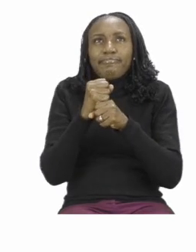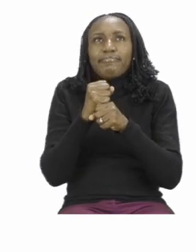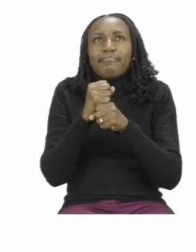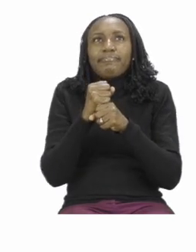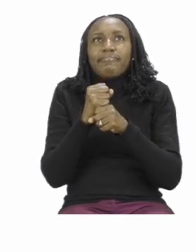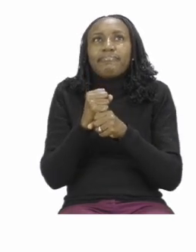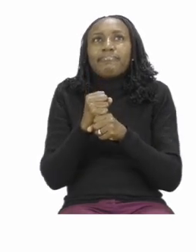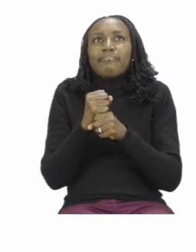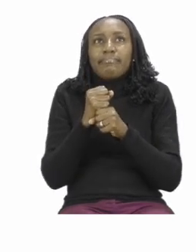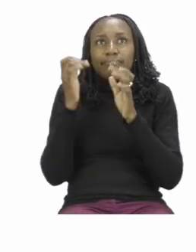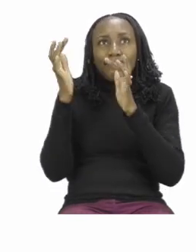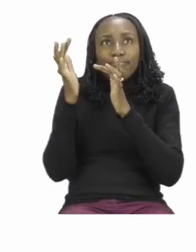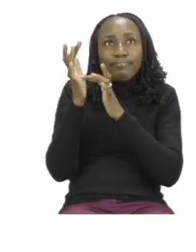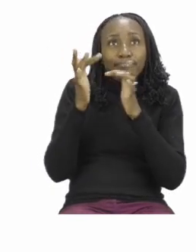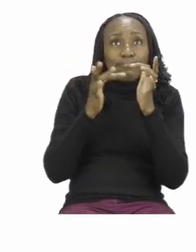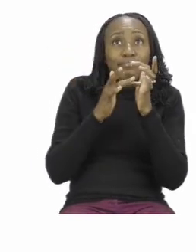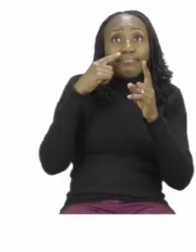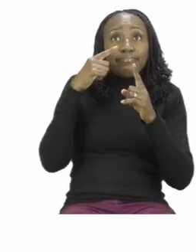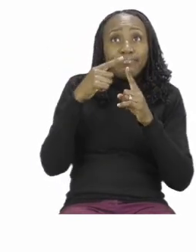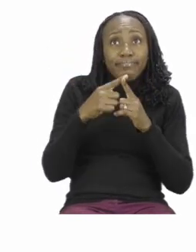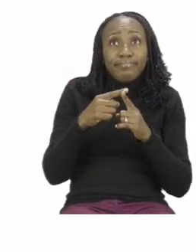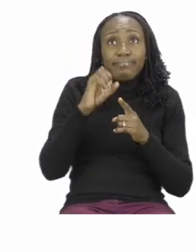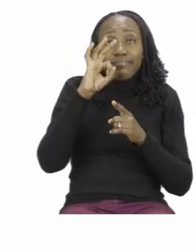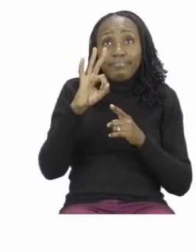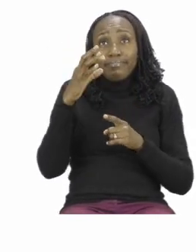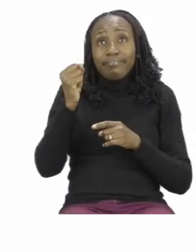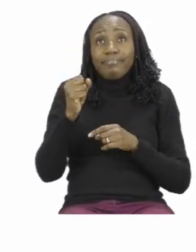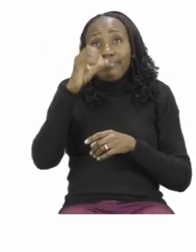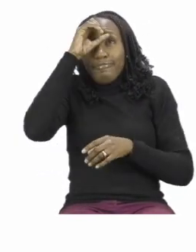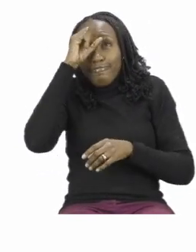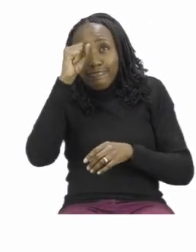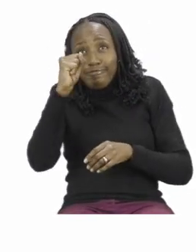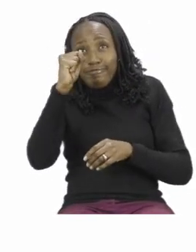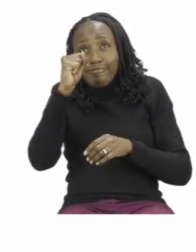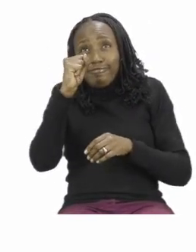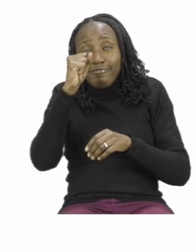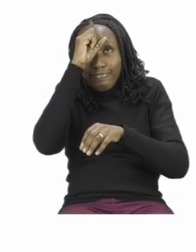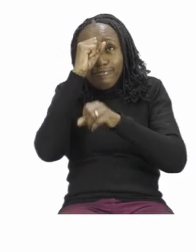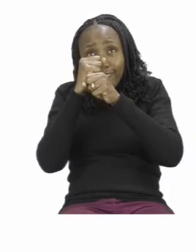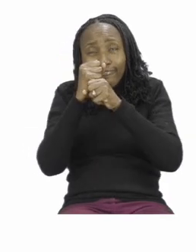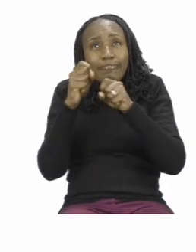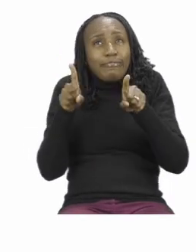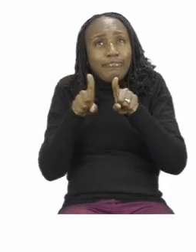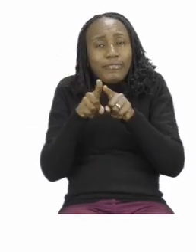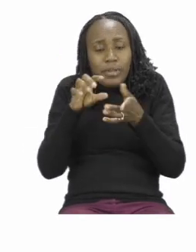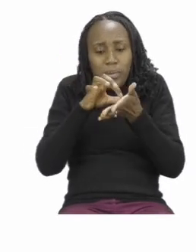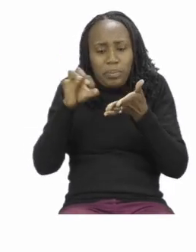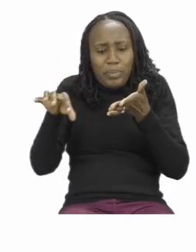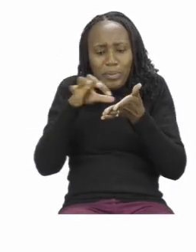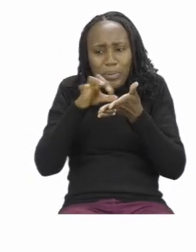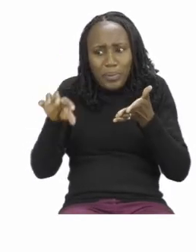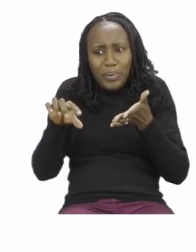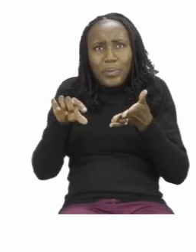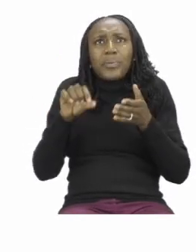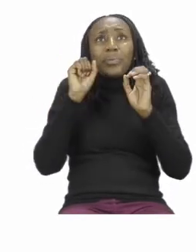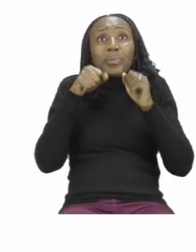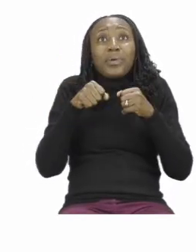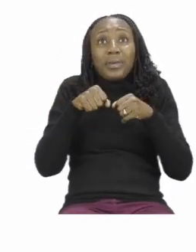'If you have faith as small as a mustard seed, you can say to